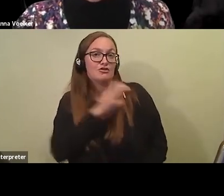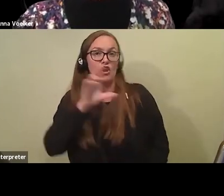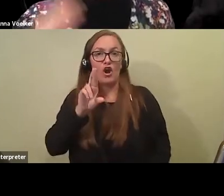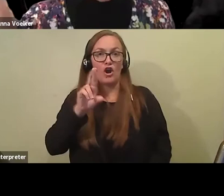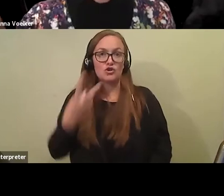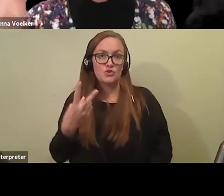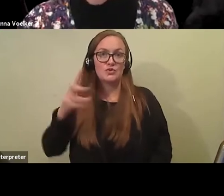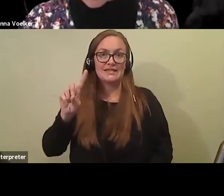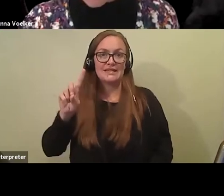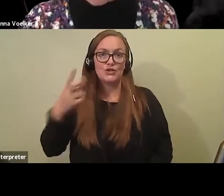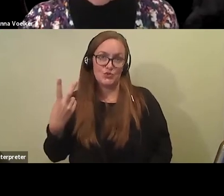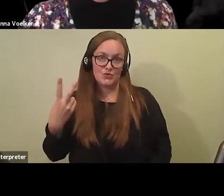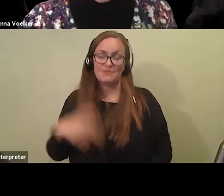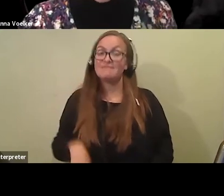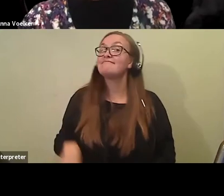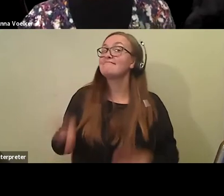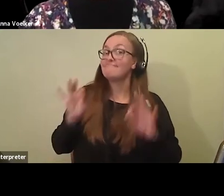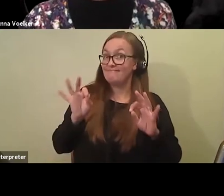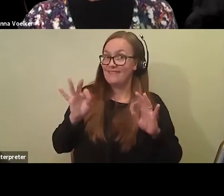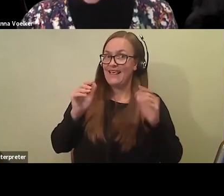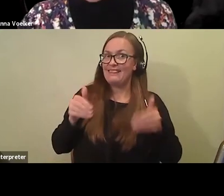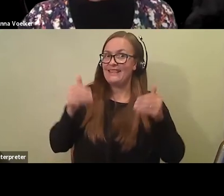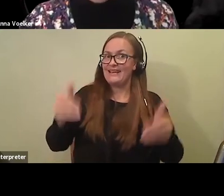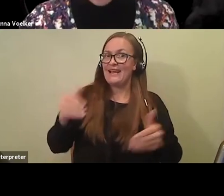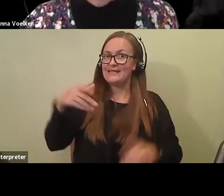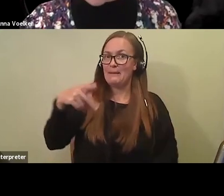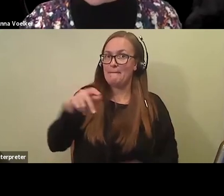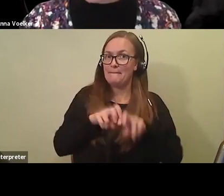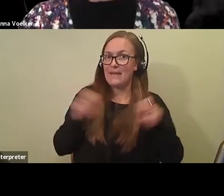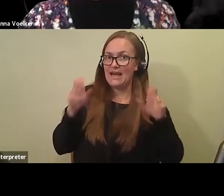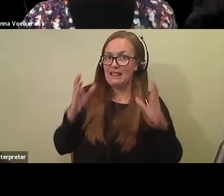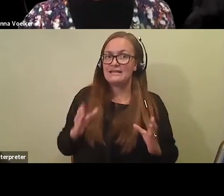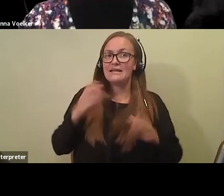Perfect. Well, that's a great transition to our next panelist, Andrew